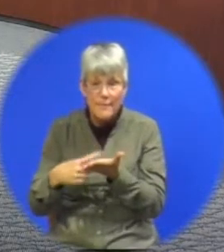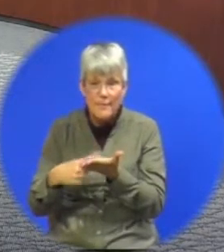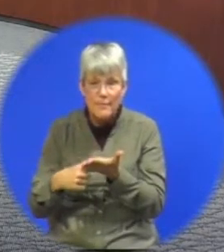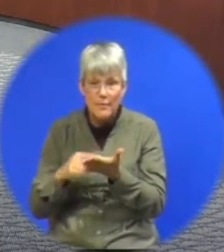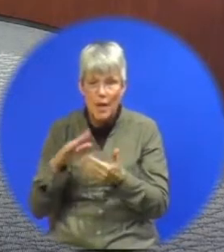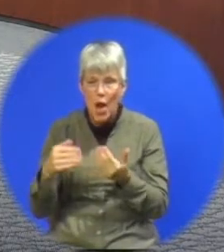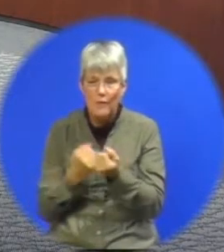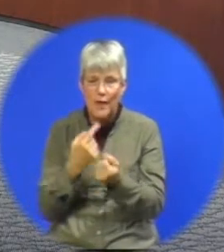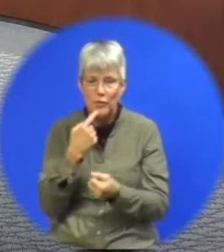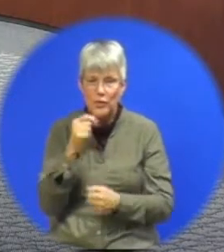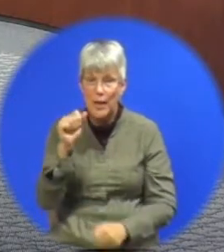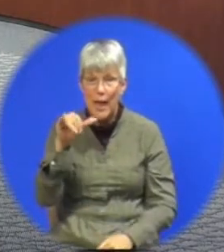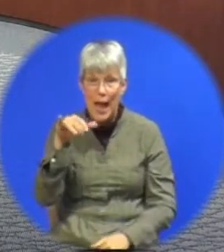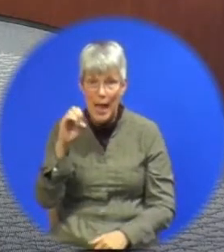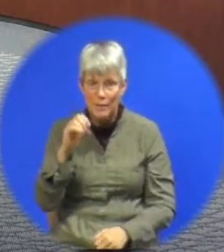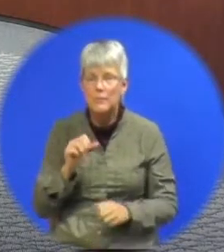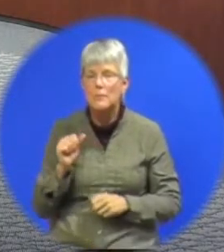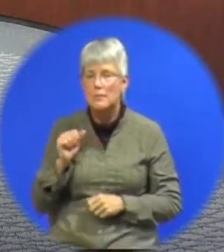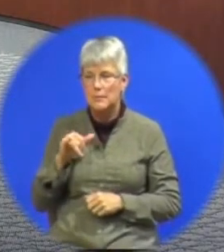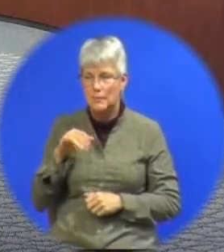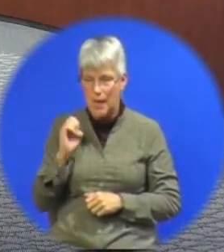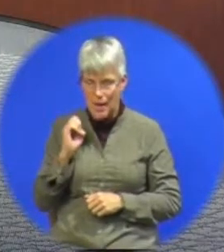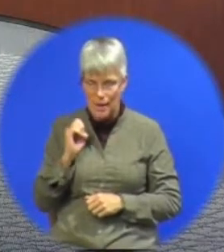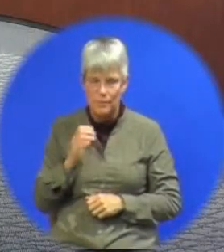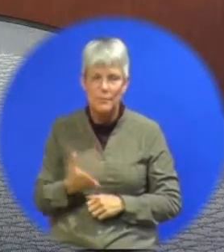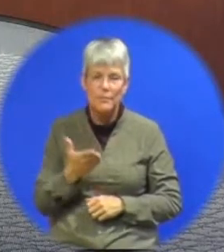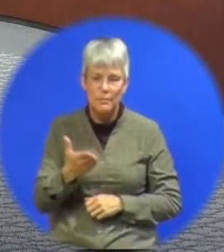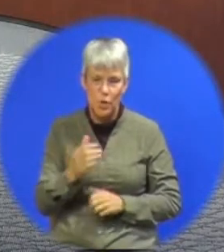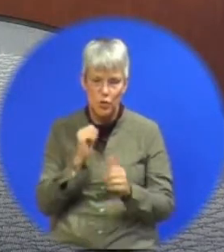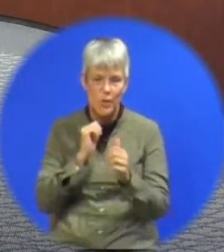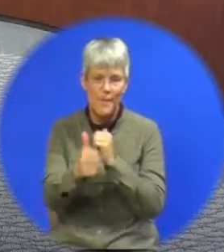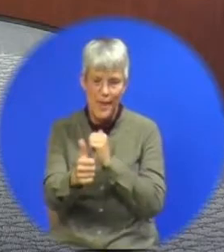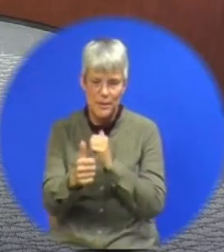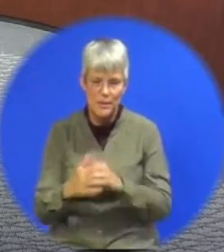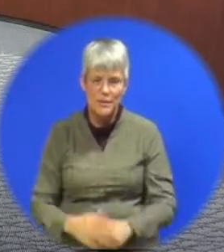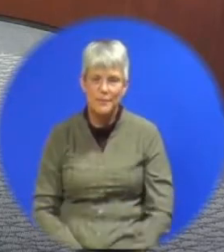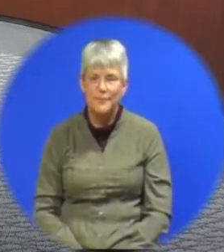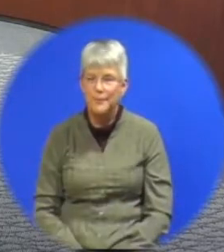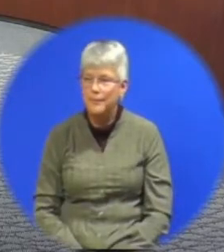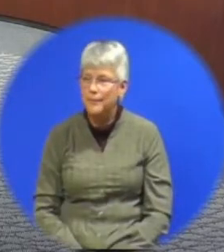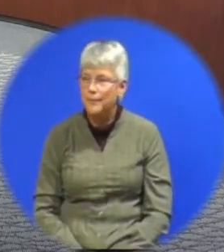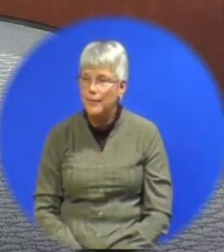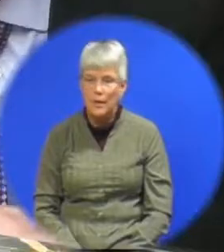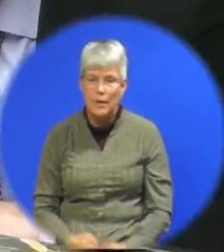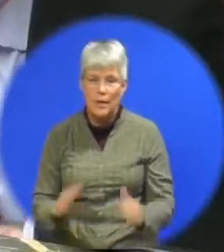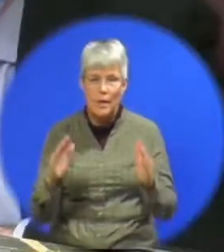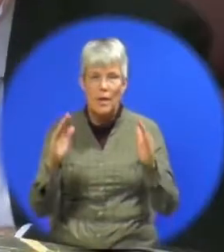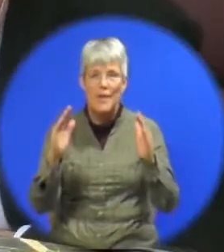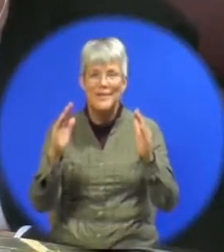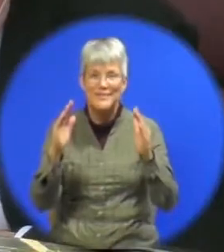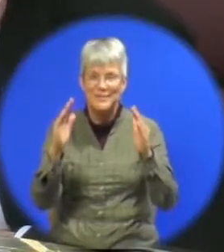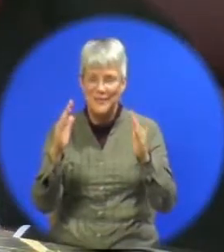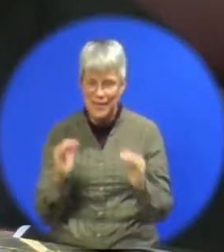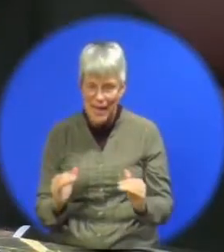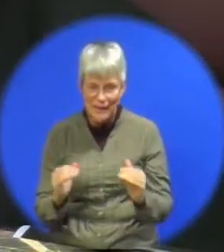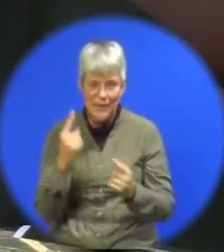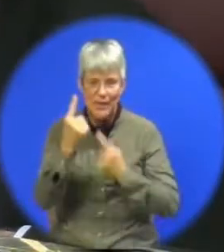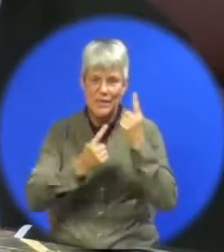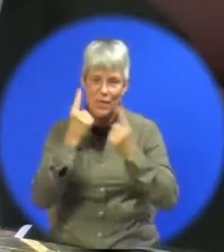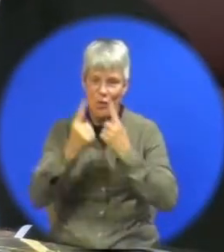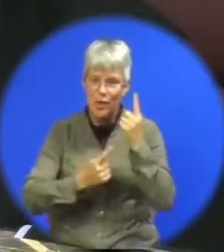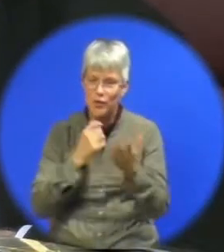of the motion, say aye. Aye. Motion passes. Next on our agenda is the consideration of approval